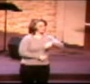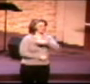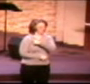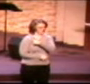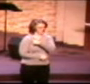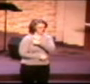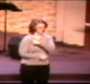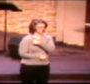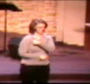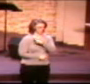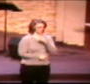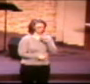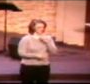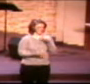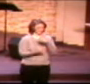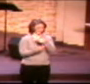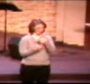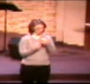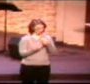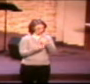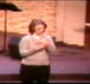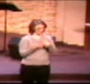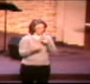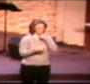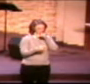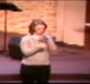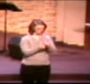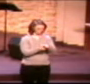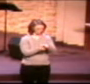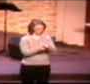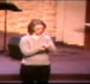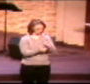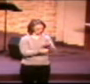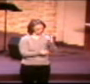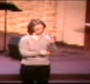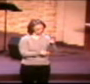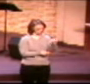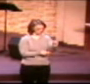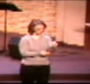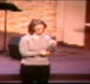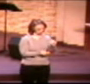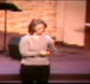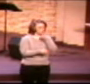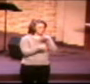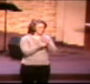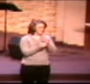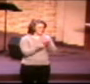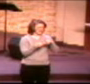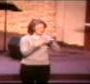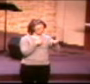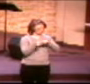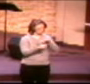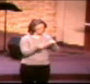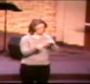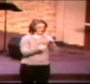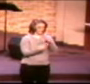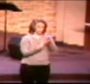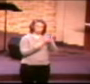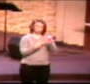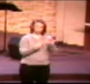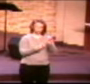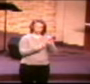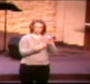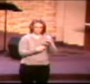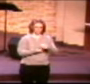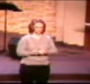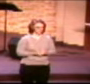And so these vows are verbal promises, commitments that you make to each other. And you've chosen to take these